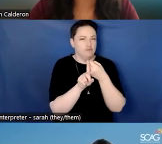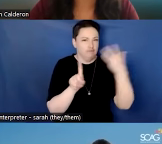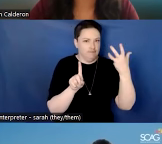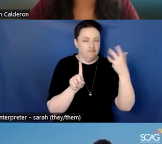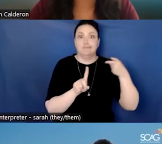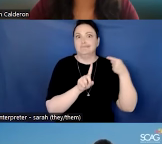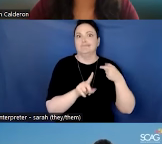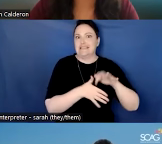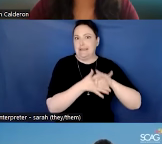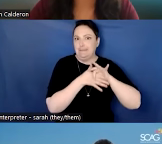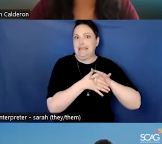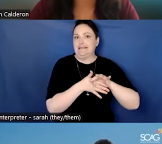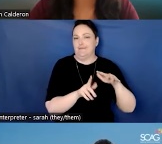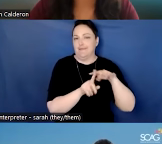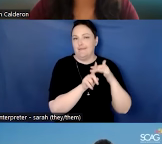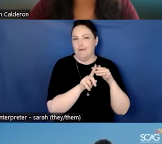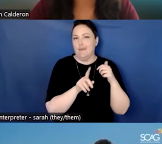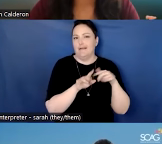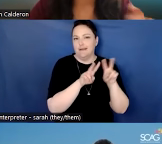the environmental analysis.